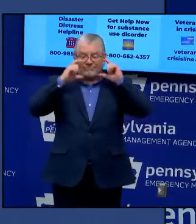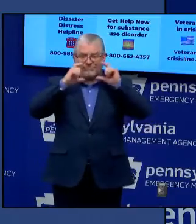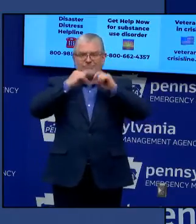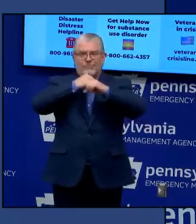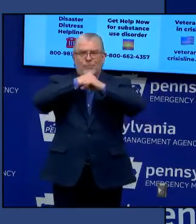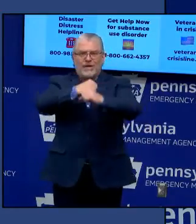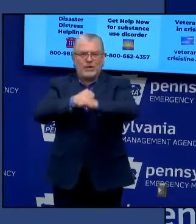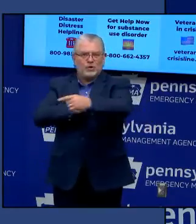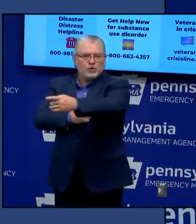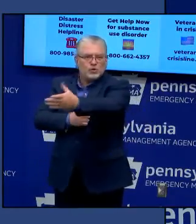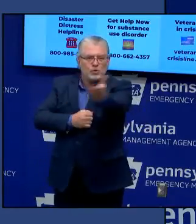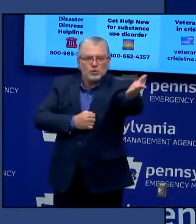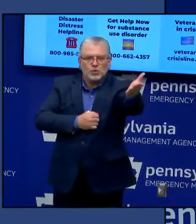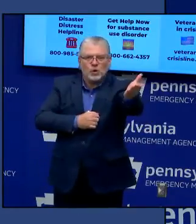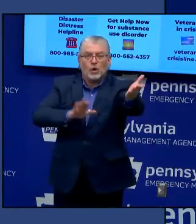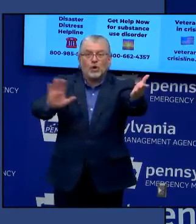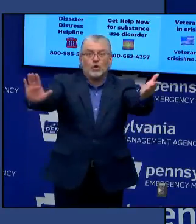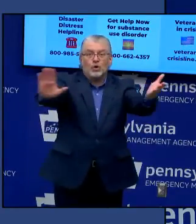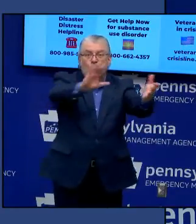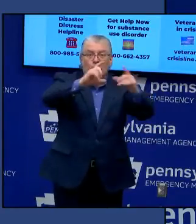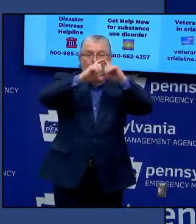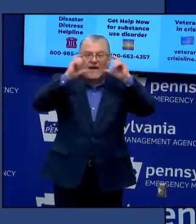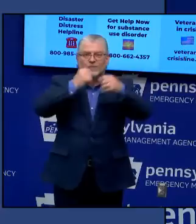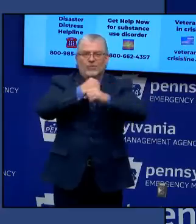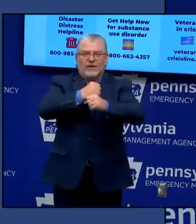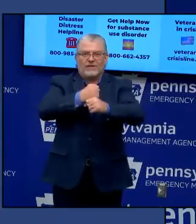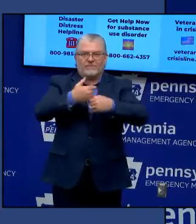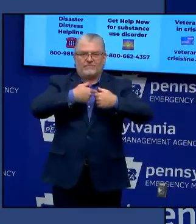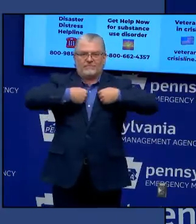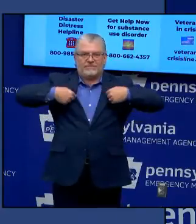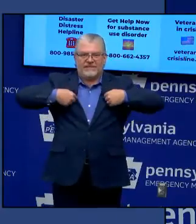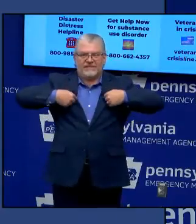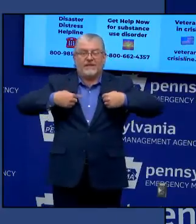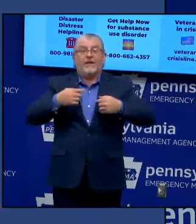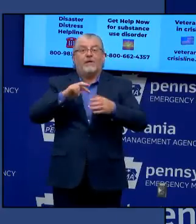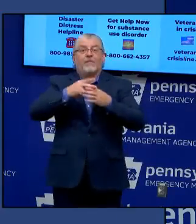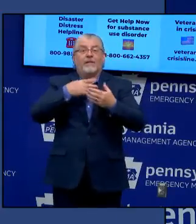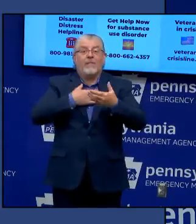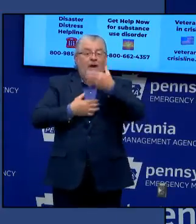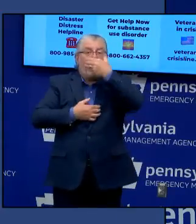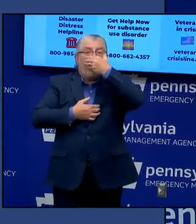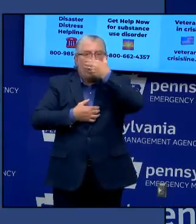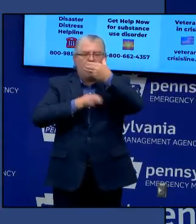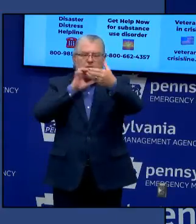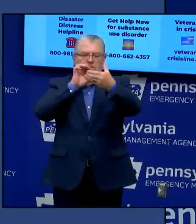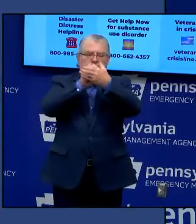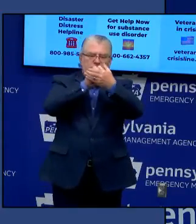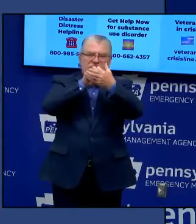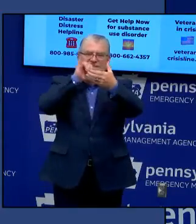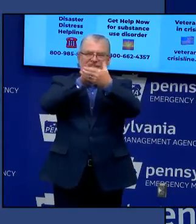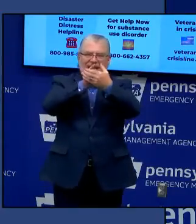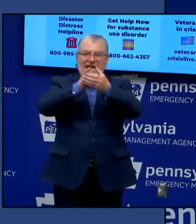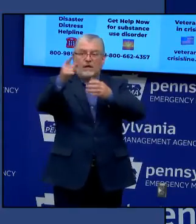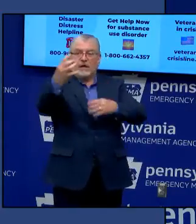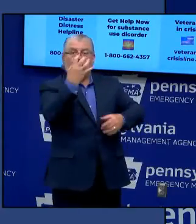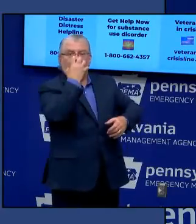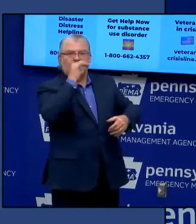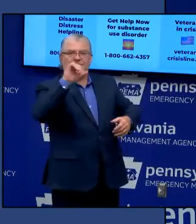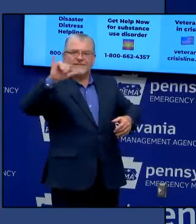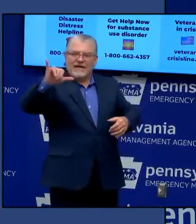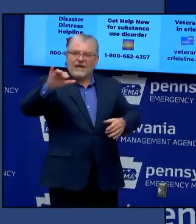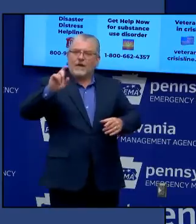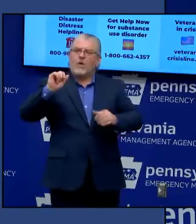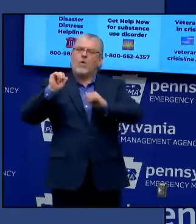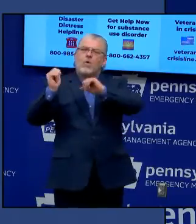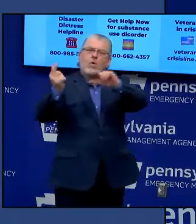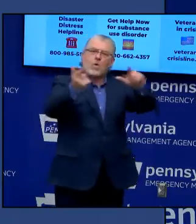If we're both wearing a mask, it protects our community. And again, the governor and I feel very strongly that people want to do the right thing for their communities